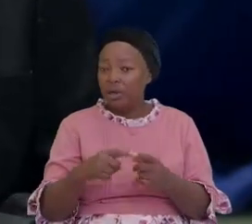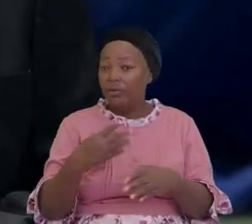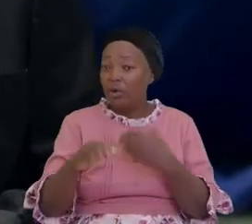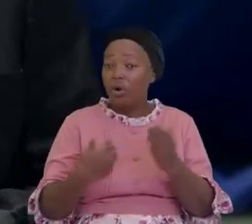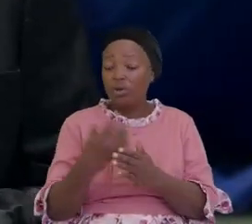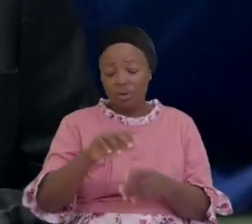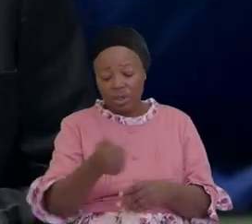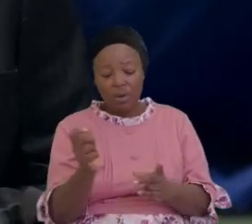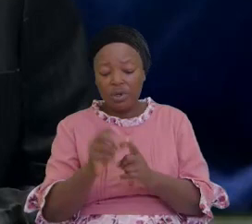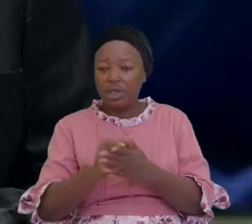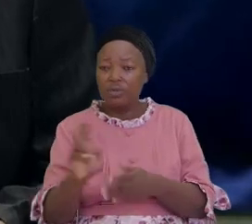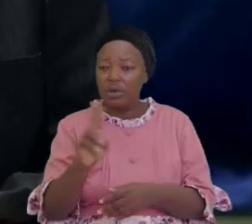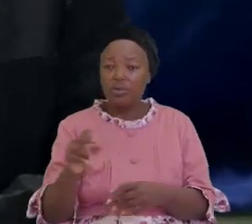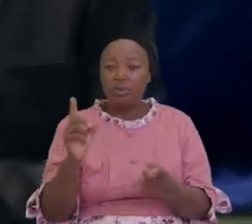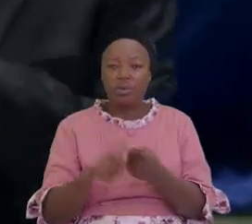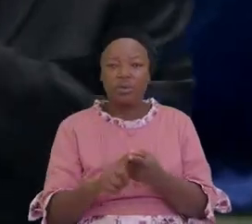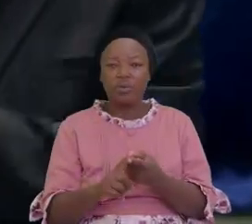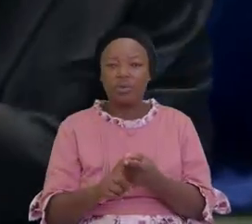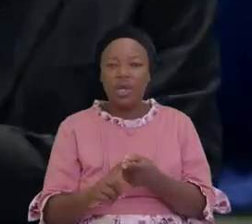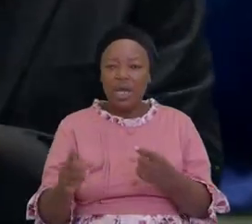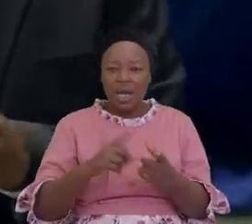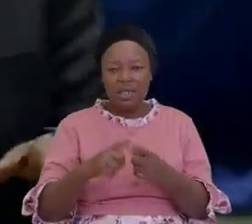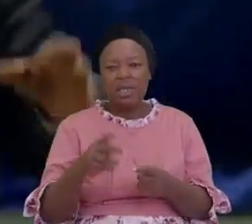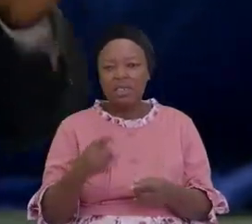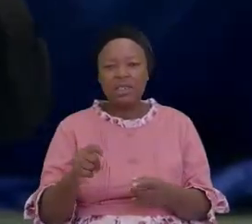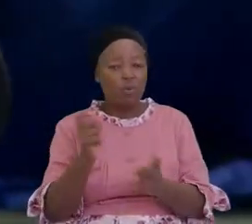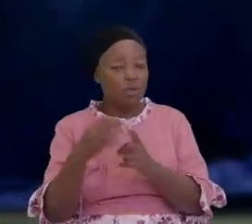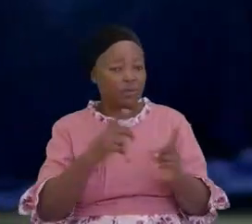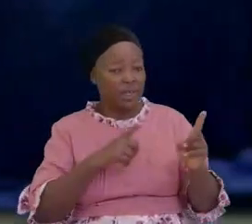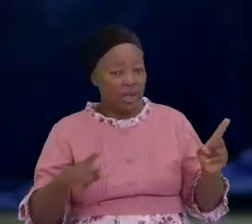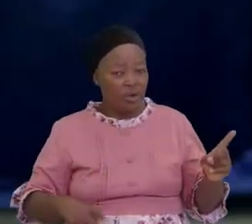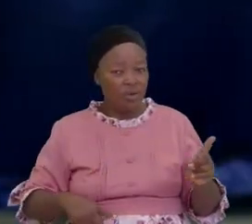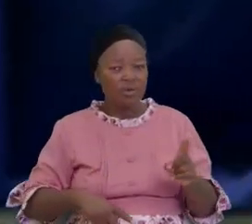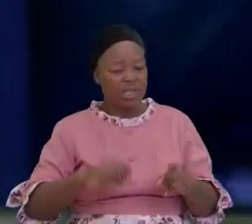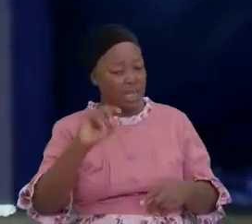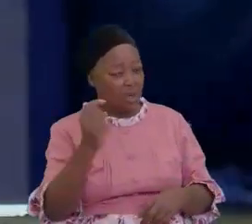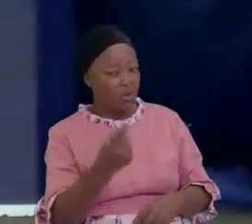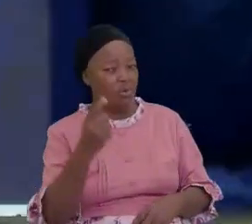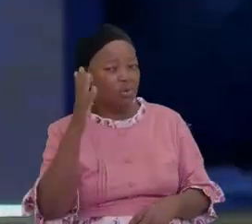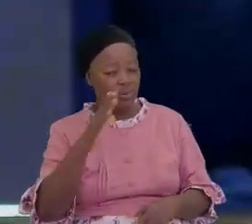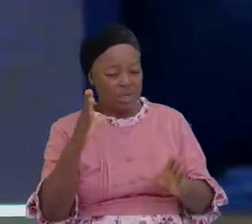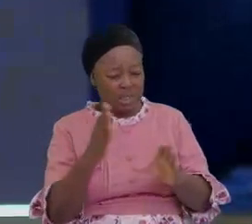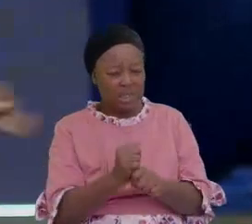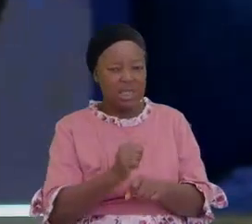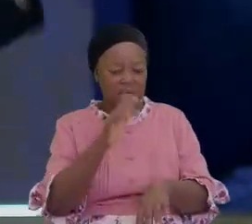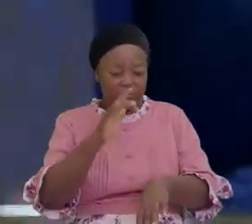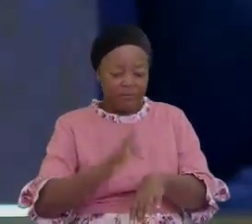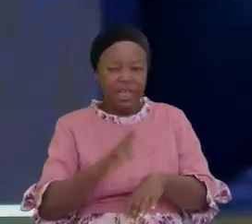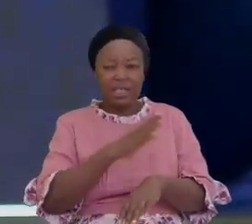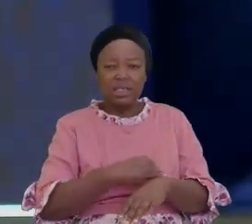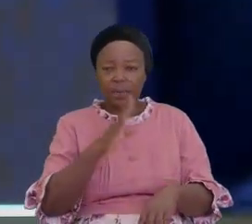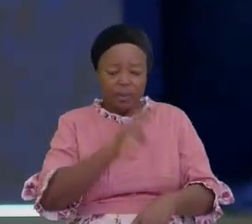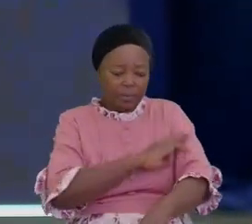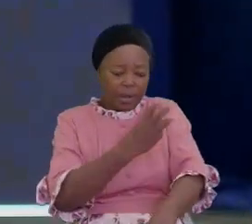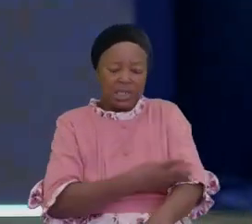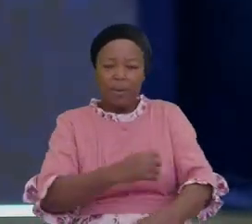to. And then the word of the Lord alone will take effect and be mighty and powerful